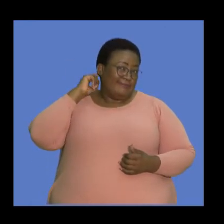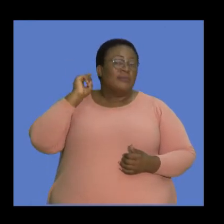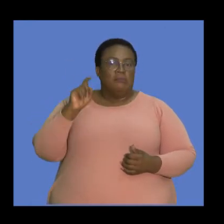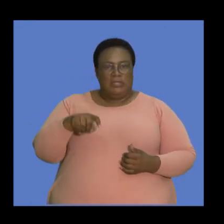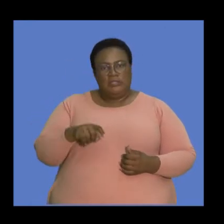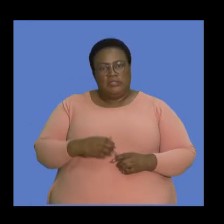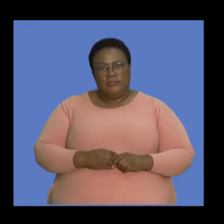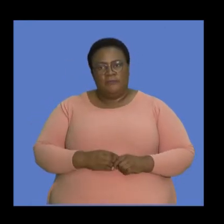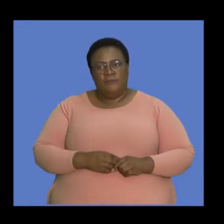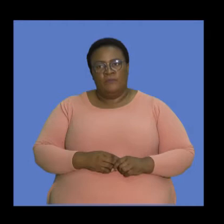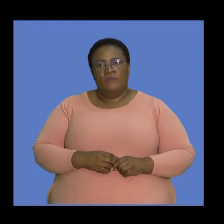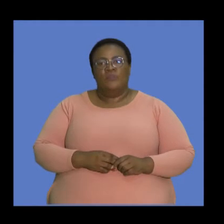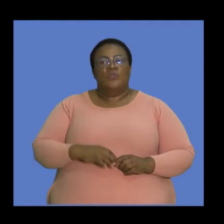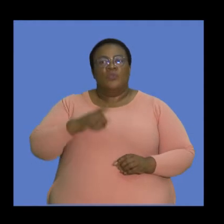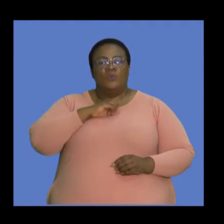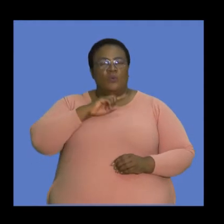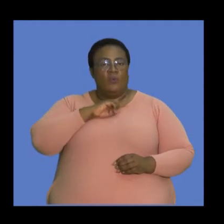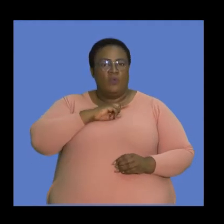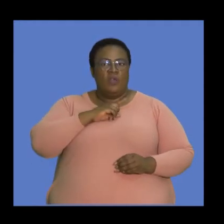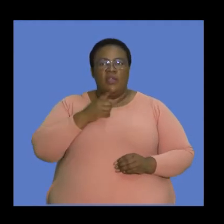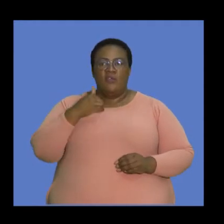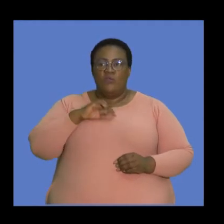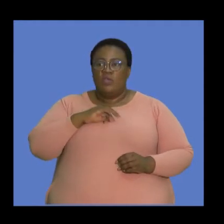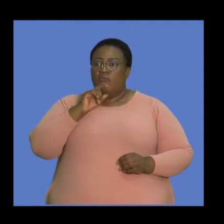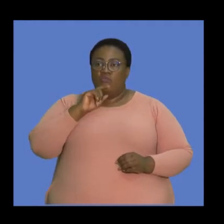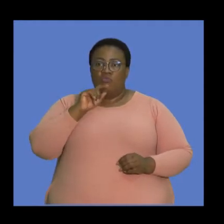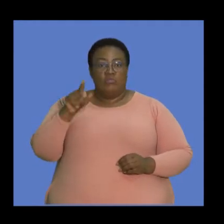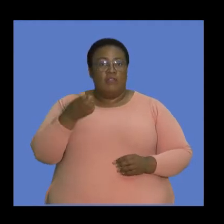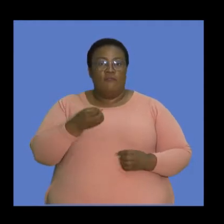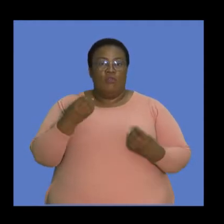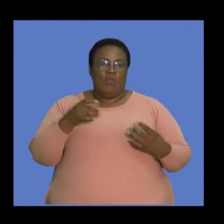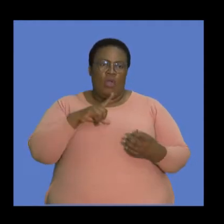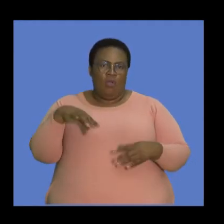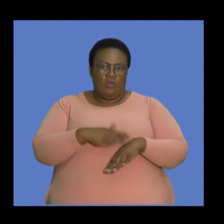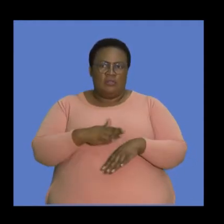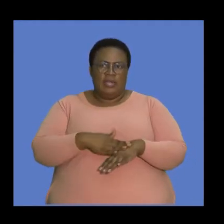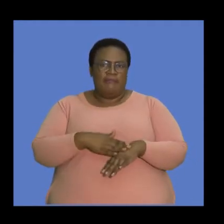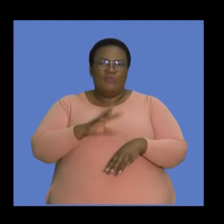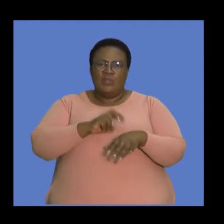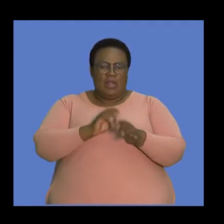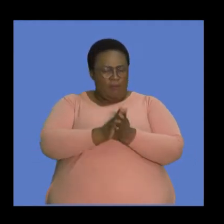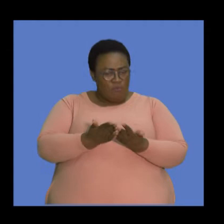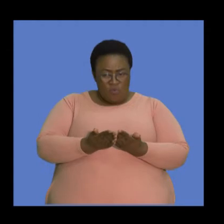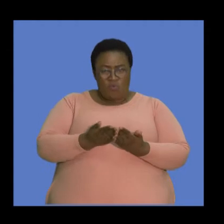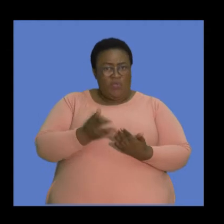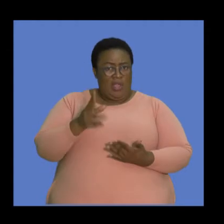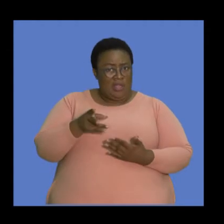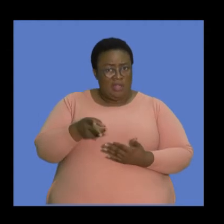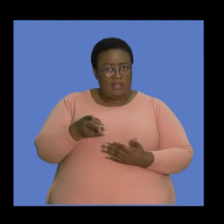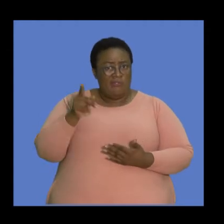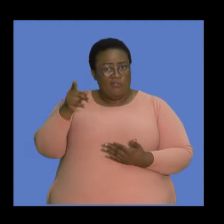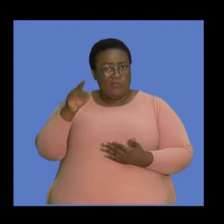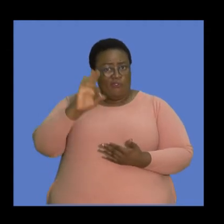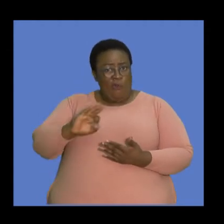be engraved in your brains now, because we've really been exhausting these formulas. So you will not need your textbook